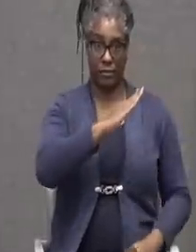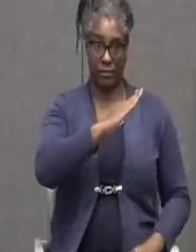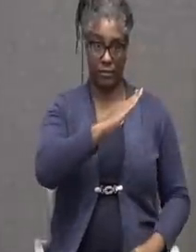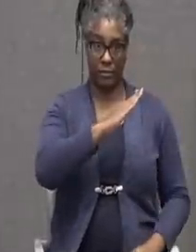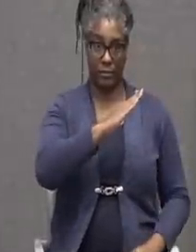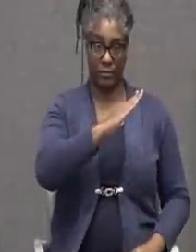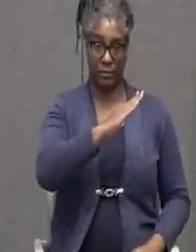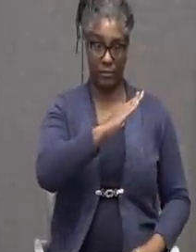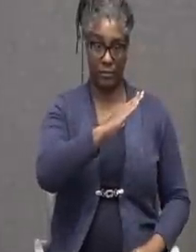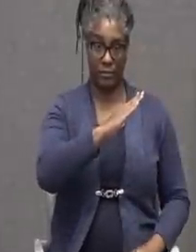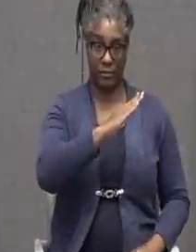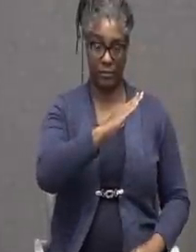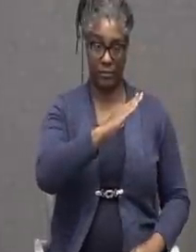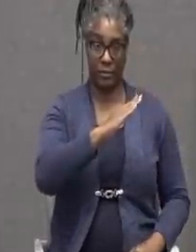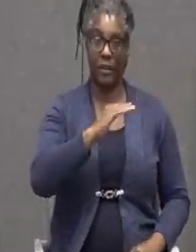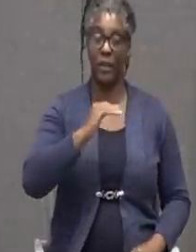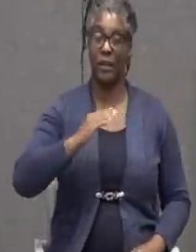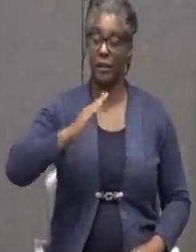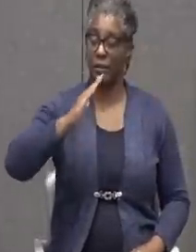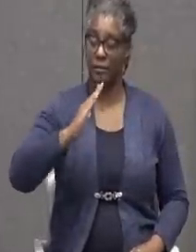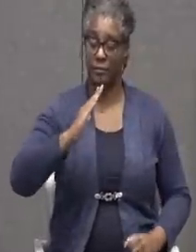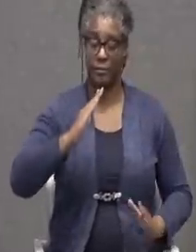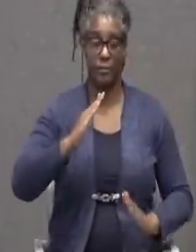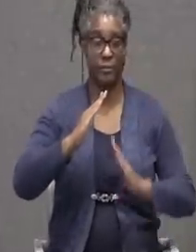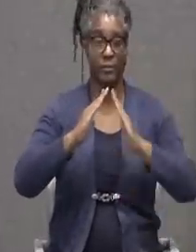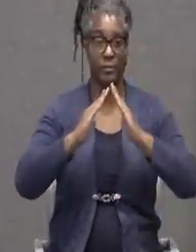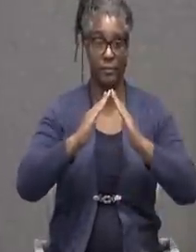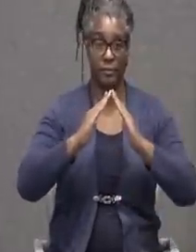have two diagonal lines and I'm gonna stand those up.